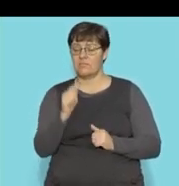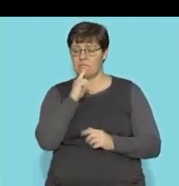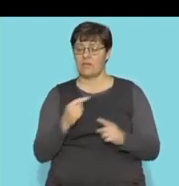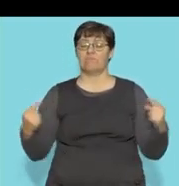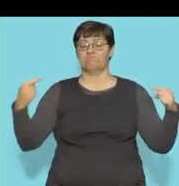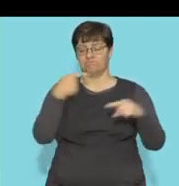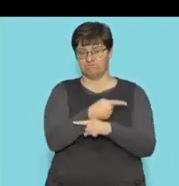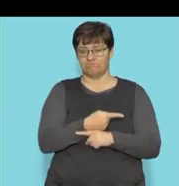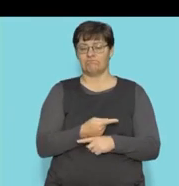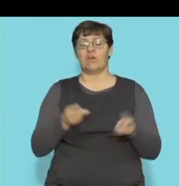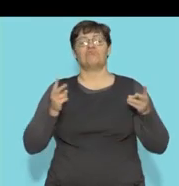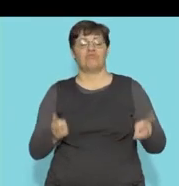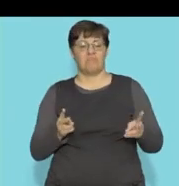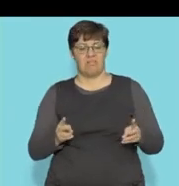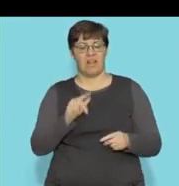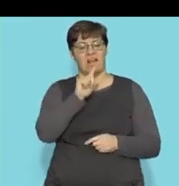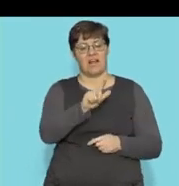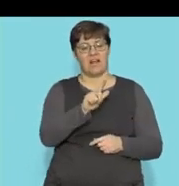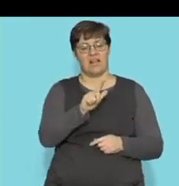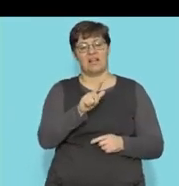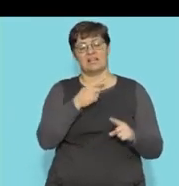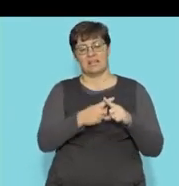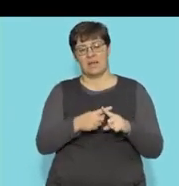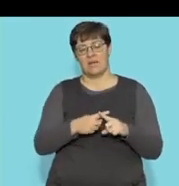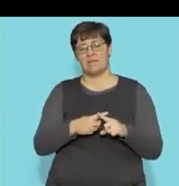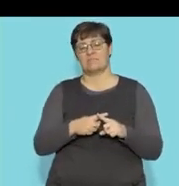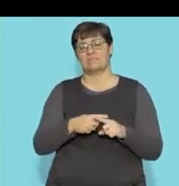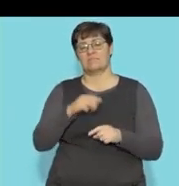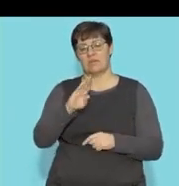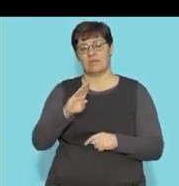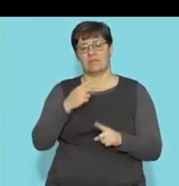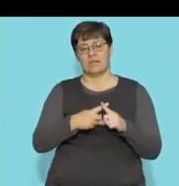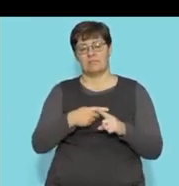Because then we will return to our original length times breadth times height.